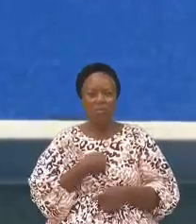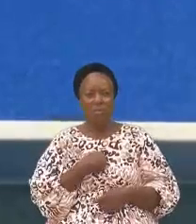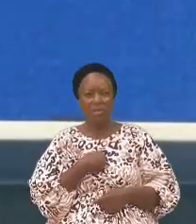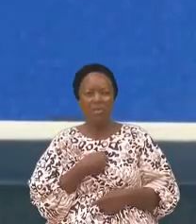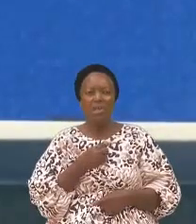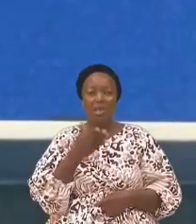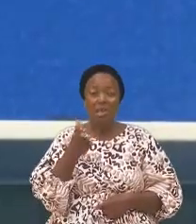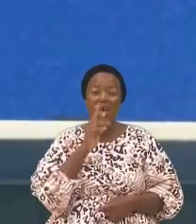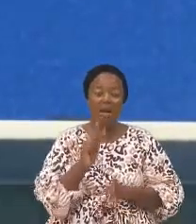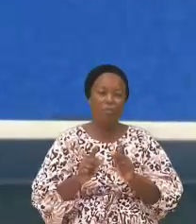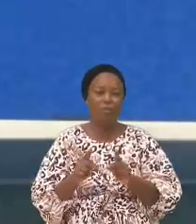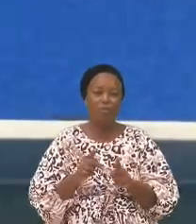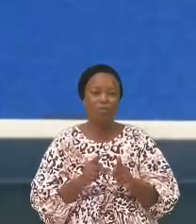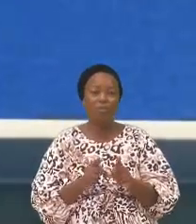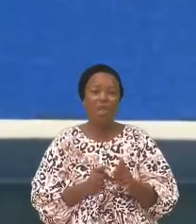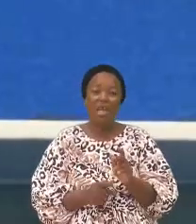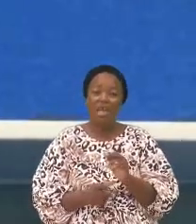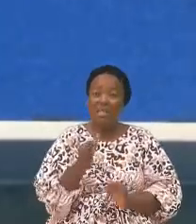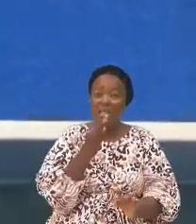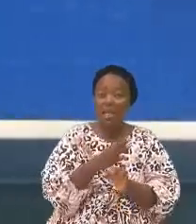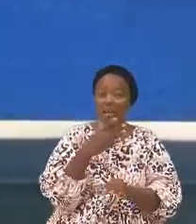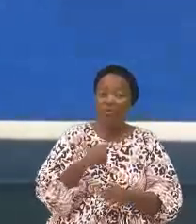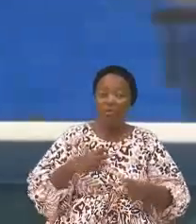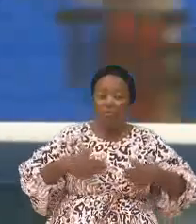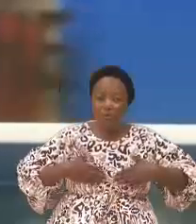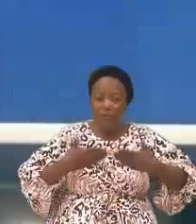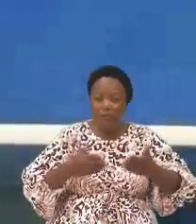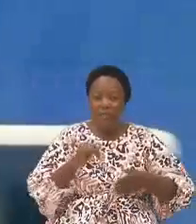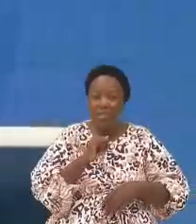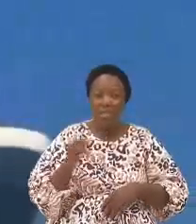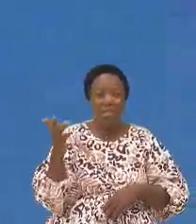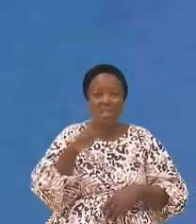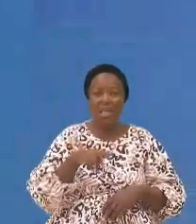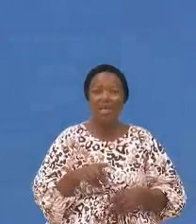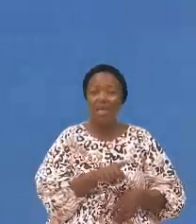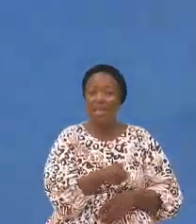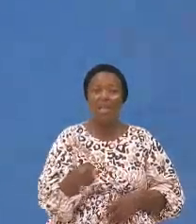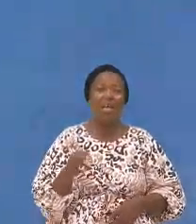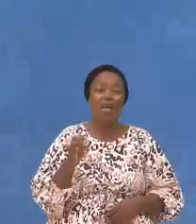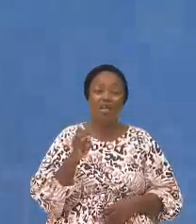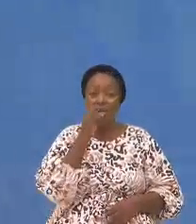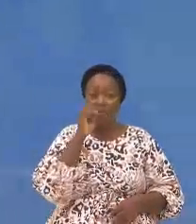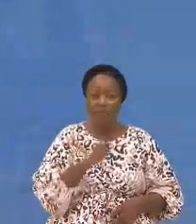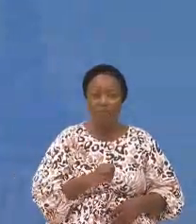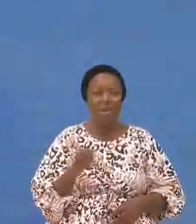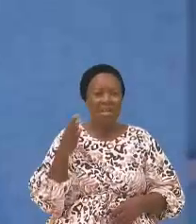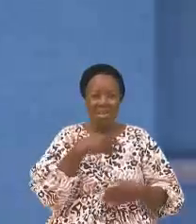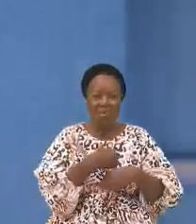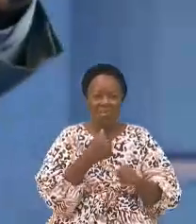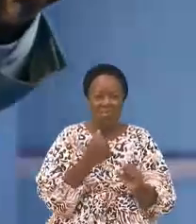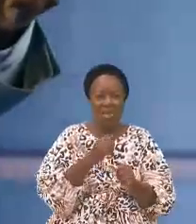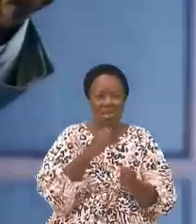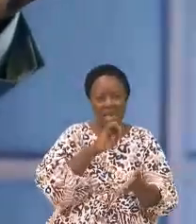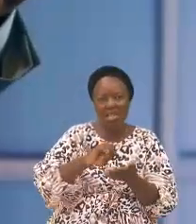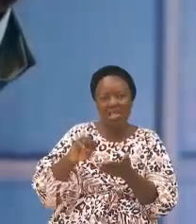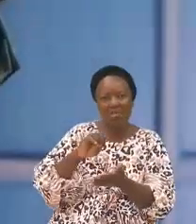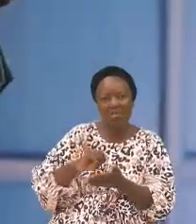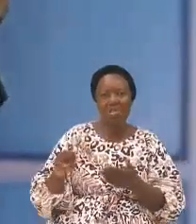deceived me, gave it to me. There are people, instead of confessing their